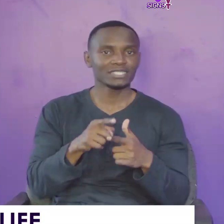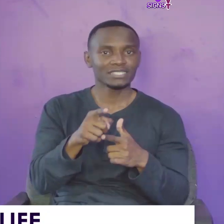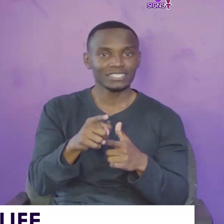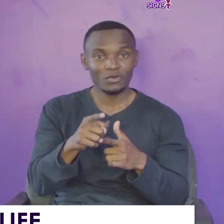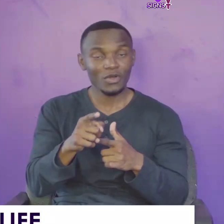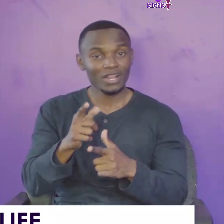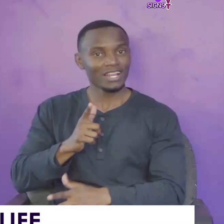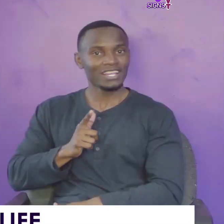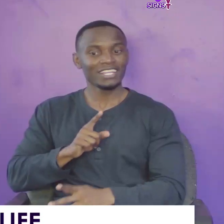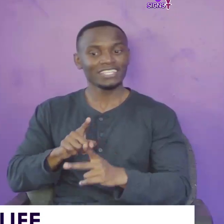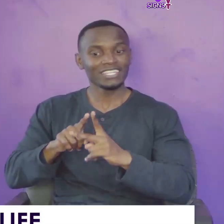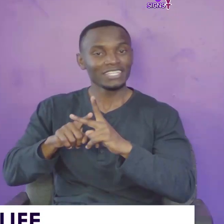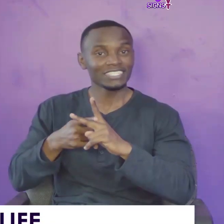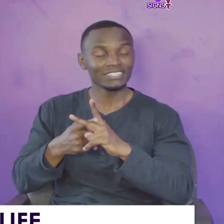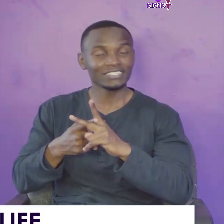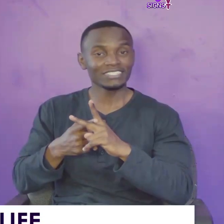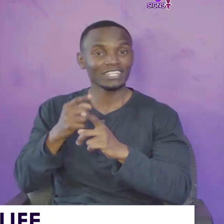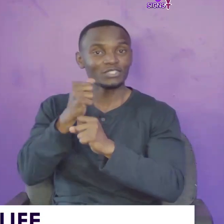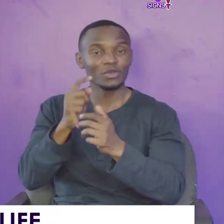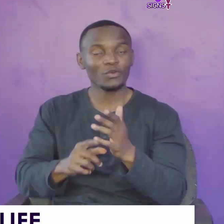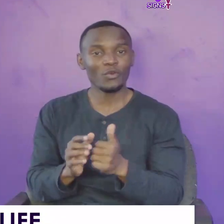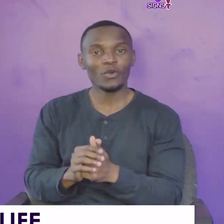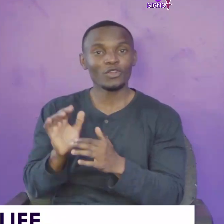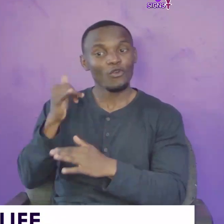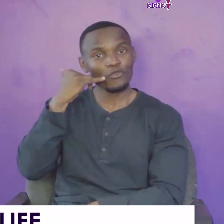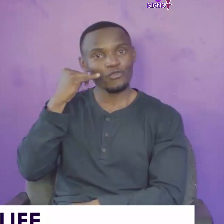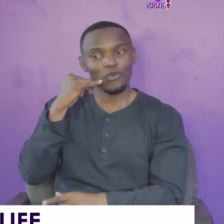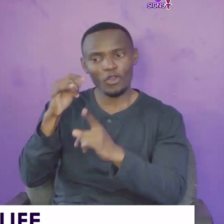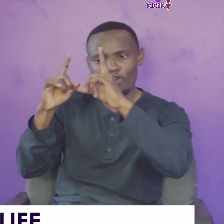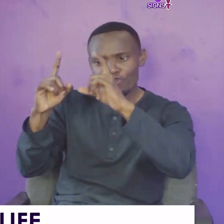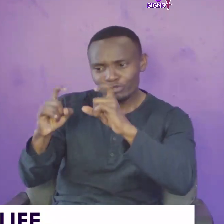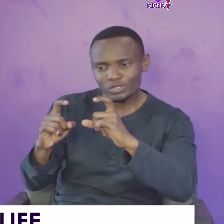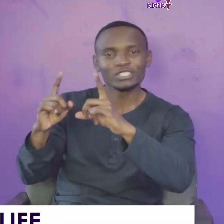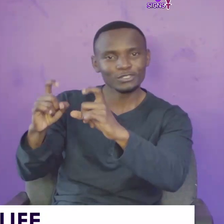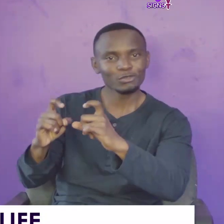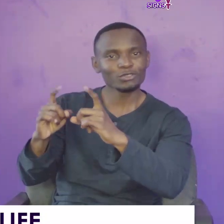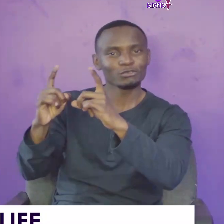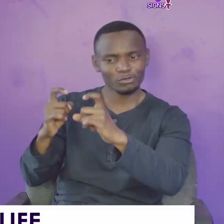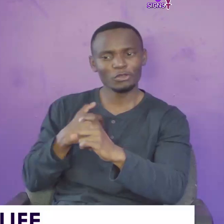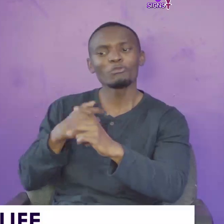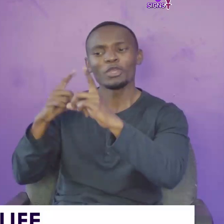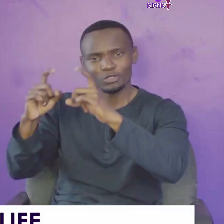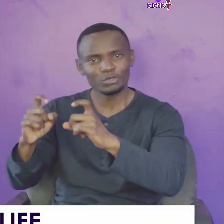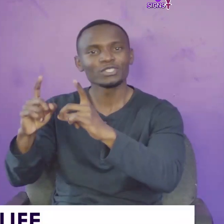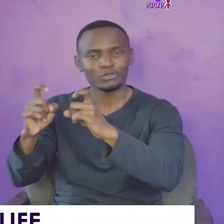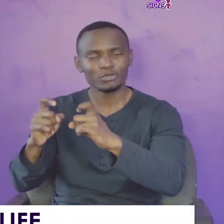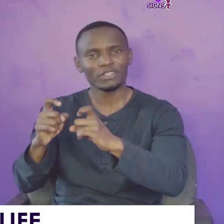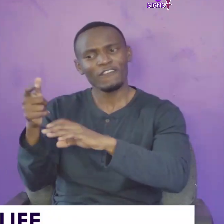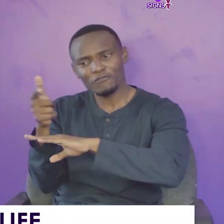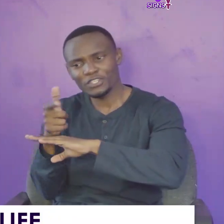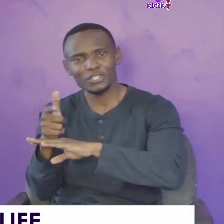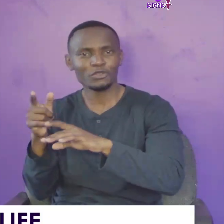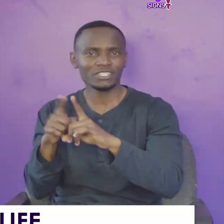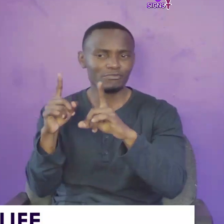she's like, I'm shooting it. And all along she's taking photos and videos and, capturing